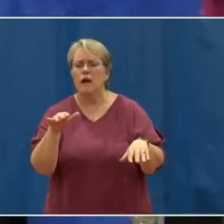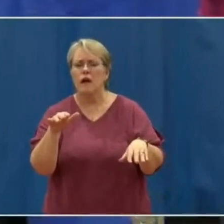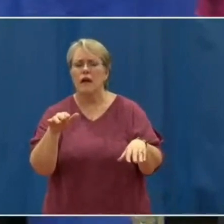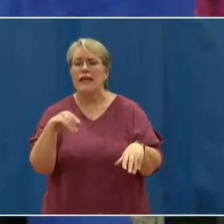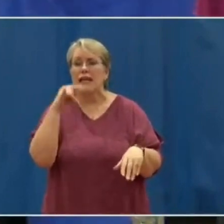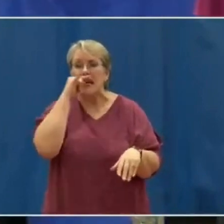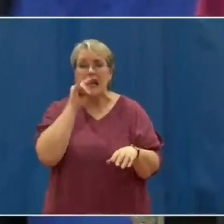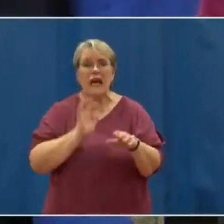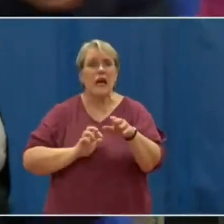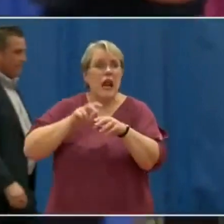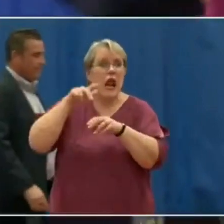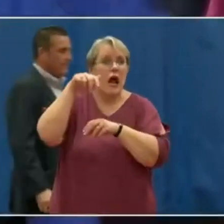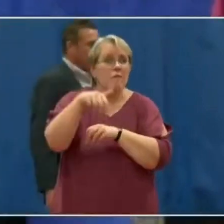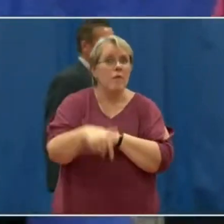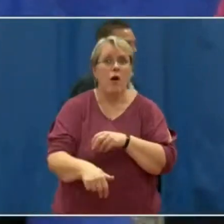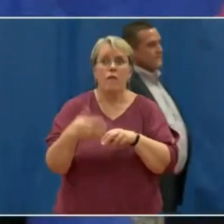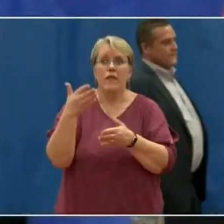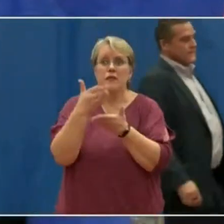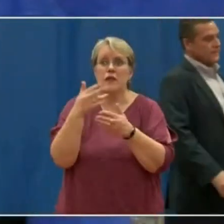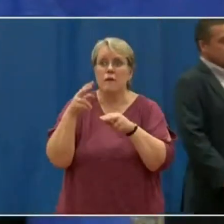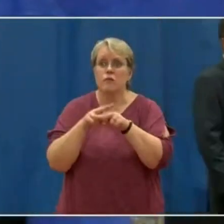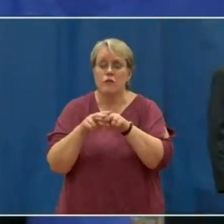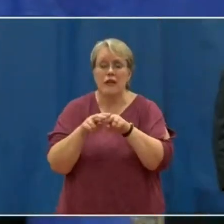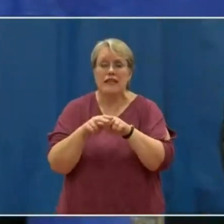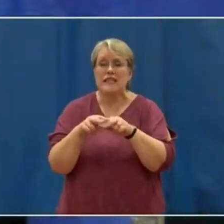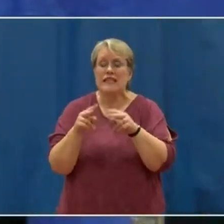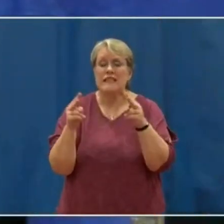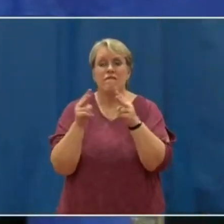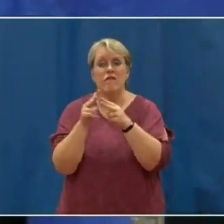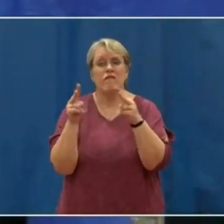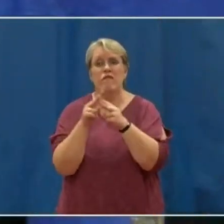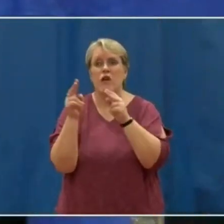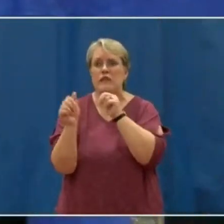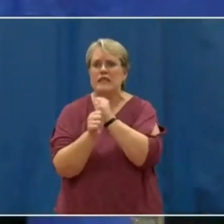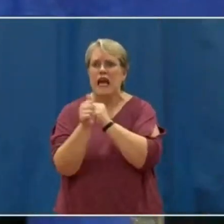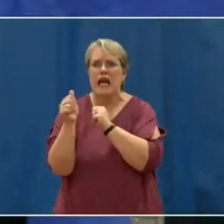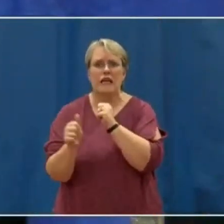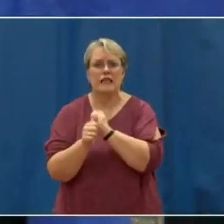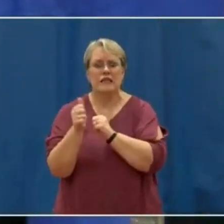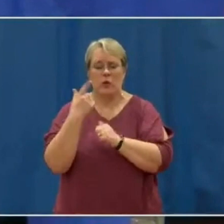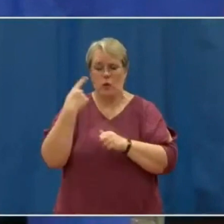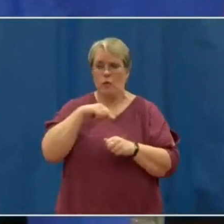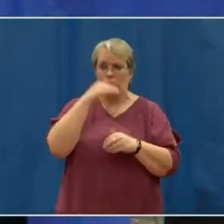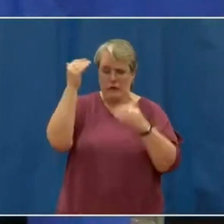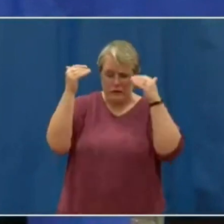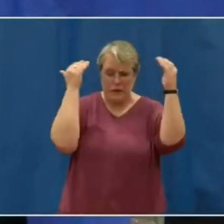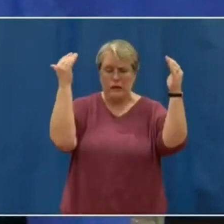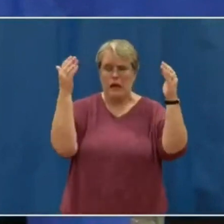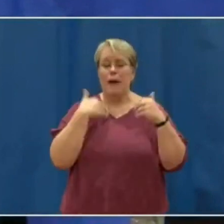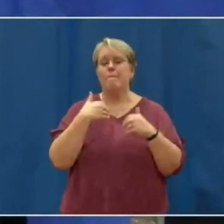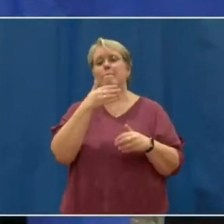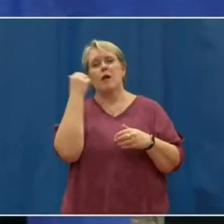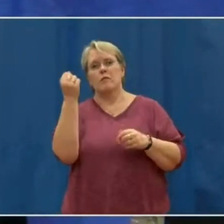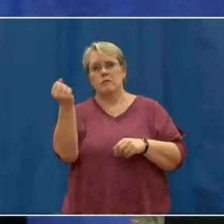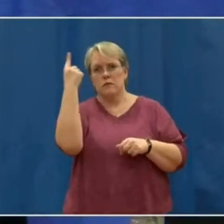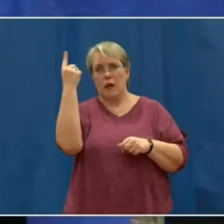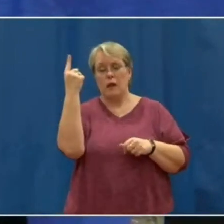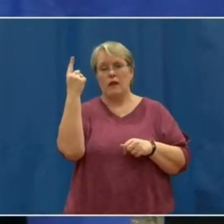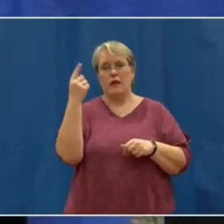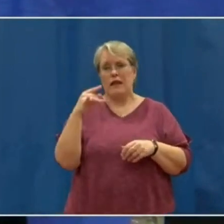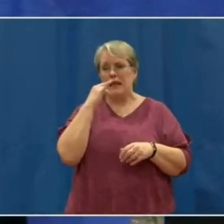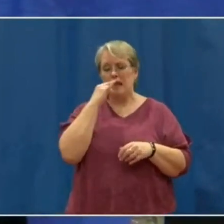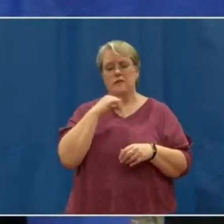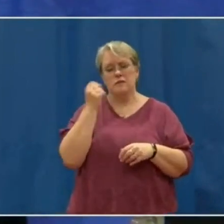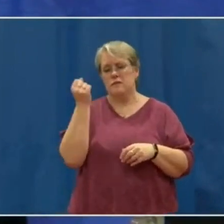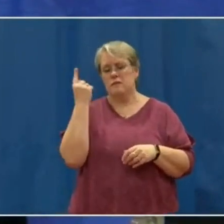there's kids climbing over these stop trains, and it is very dangerous. And we as adults have a much better understanding of that than kids